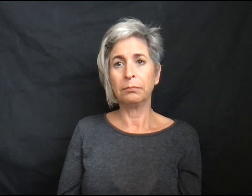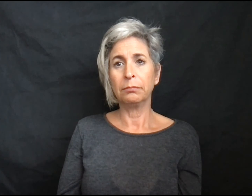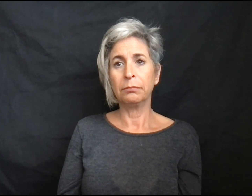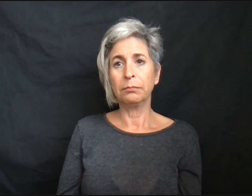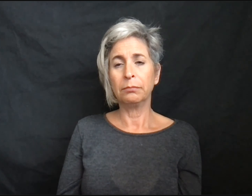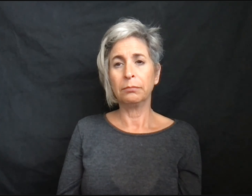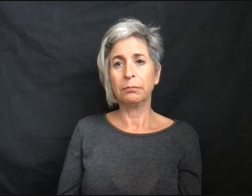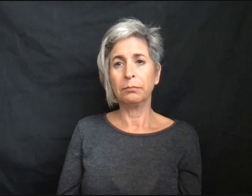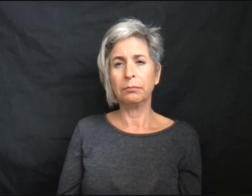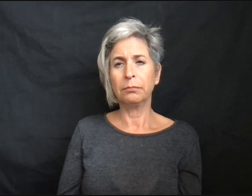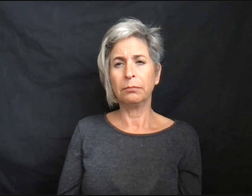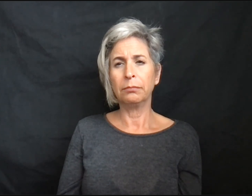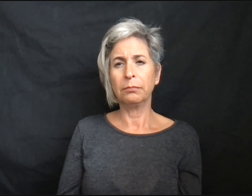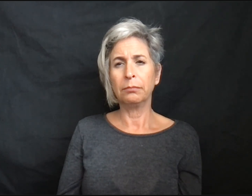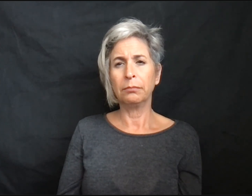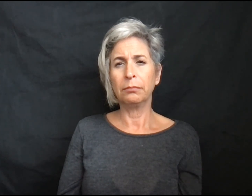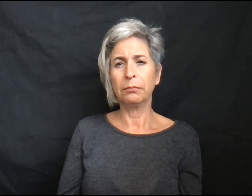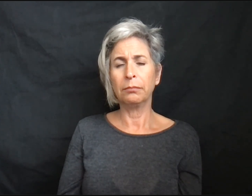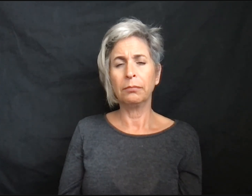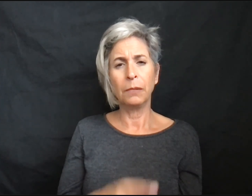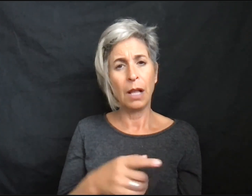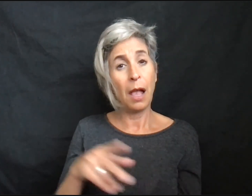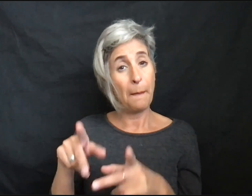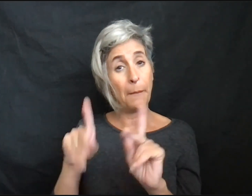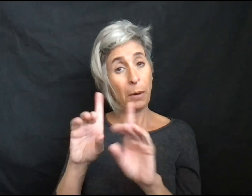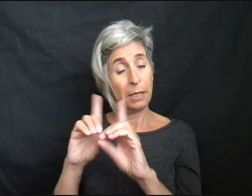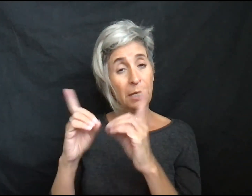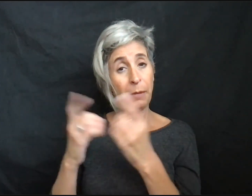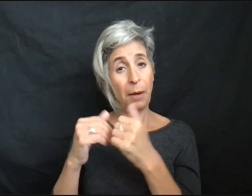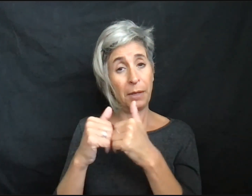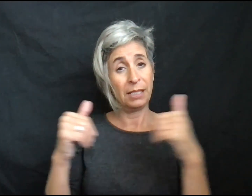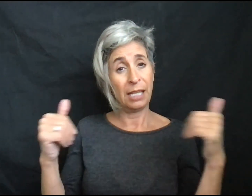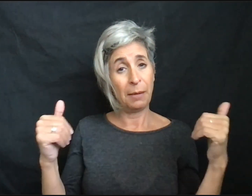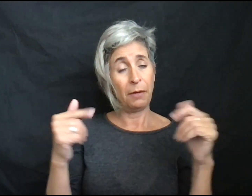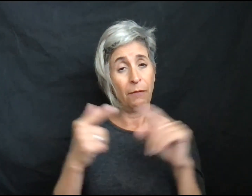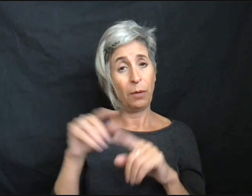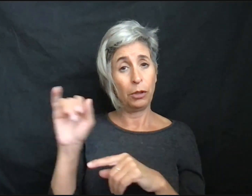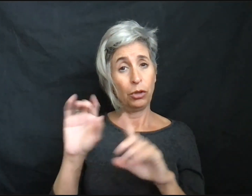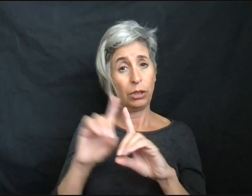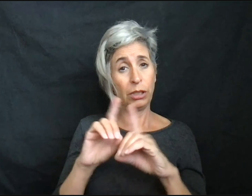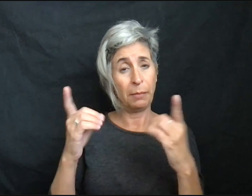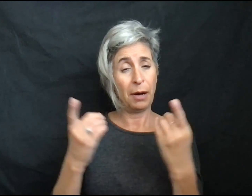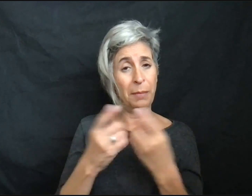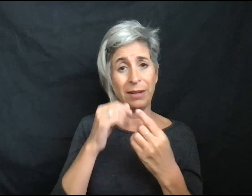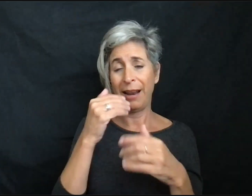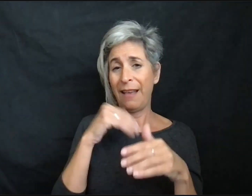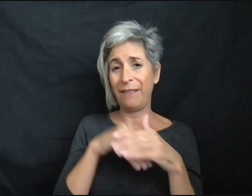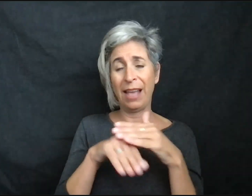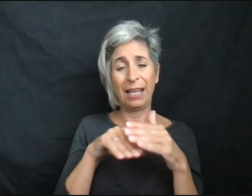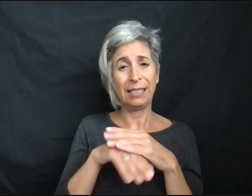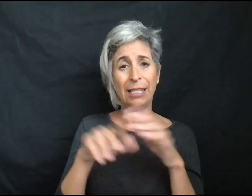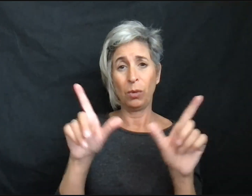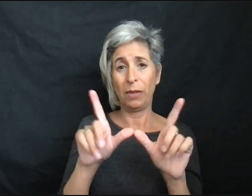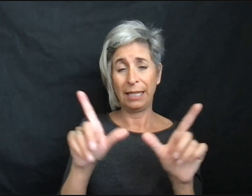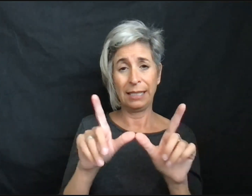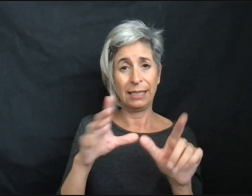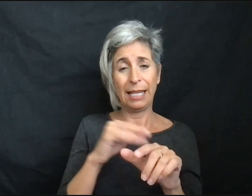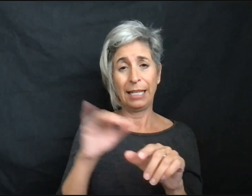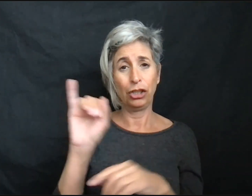This one is our permitting department is separate from our insurance department and therefore does not have access to our licenses and